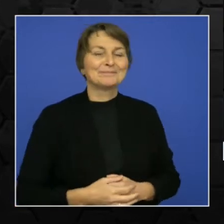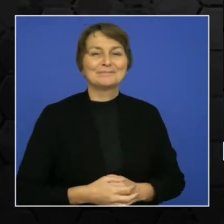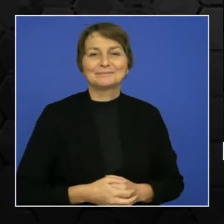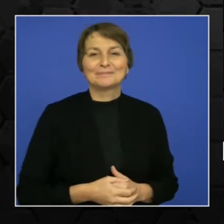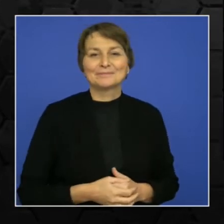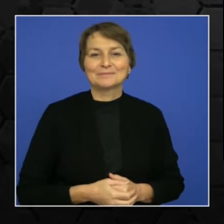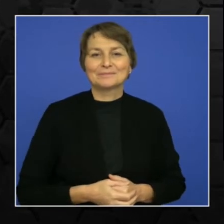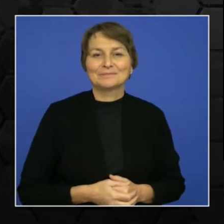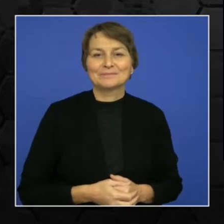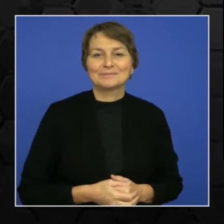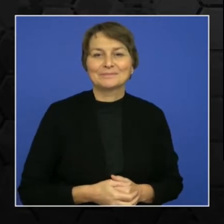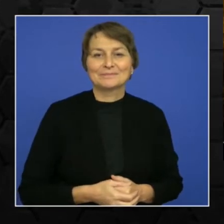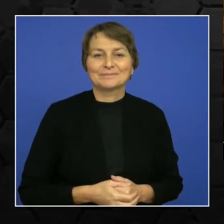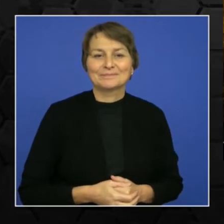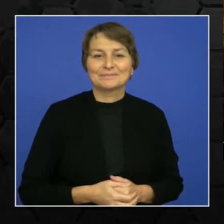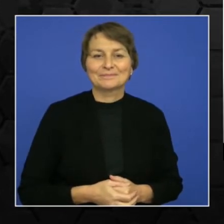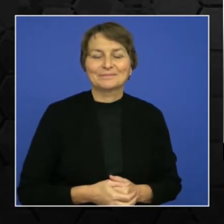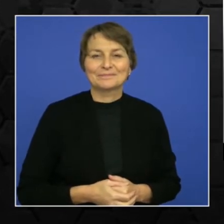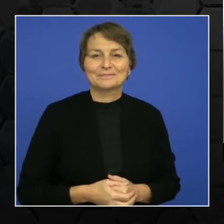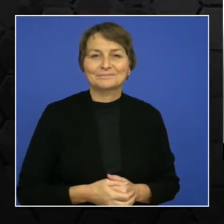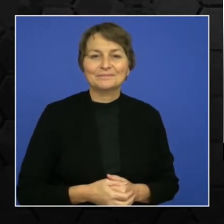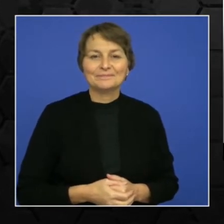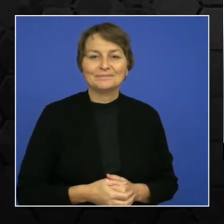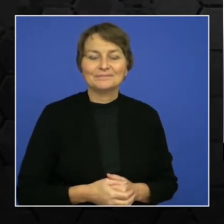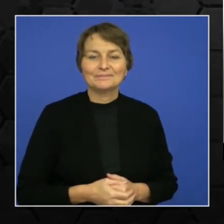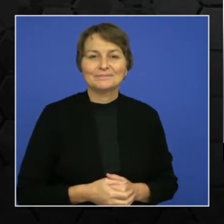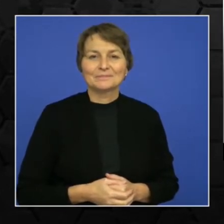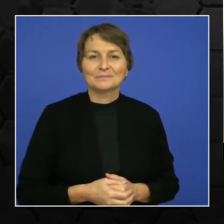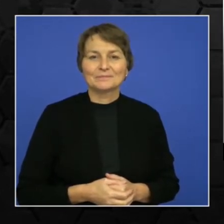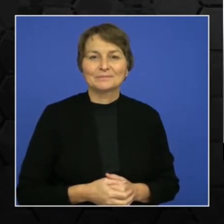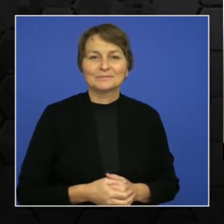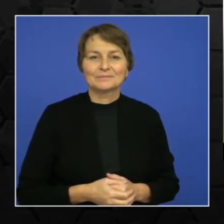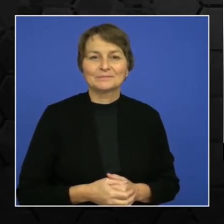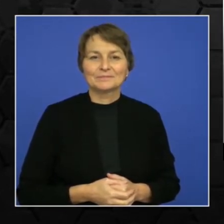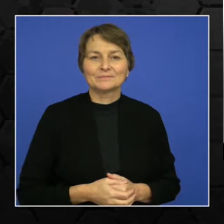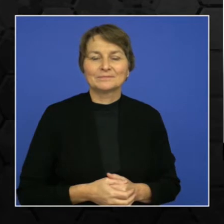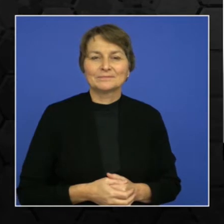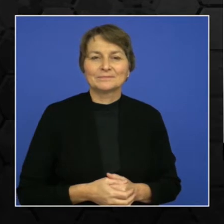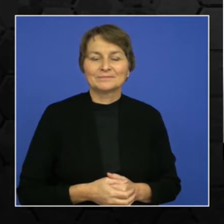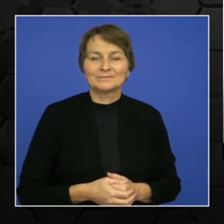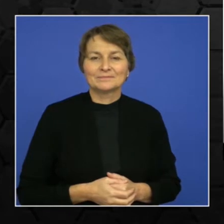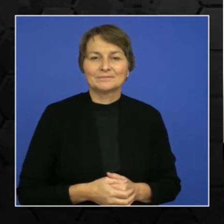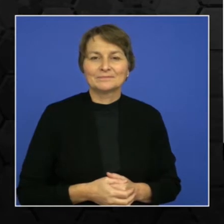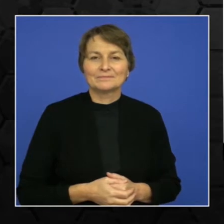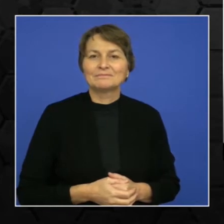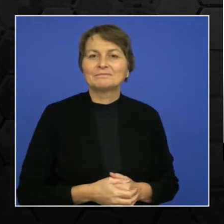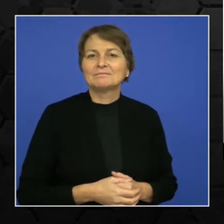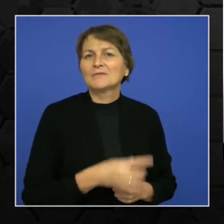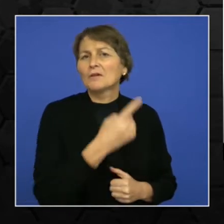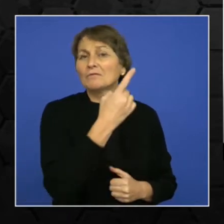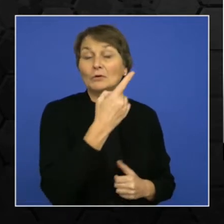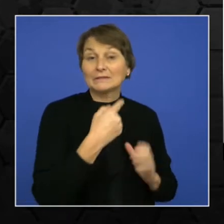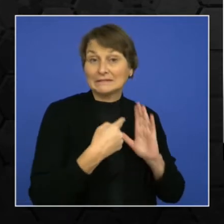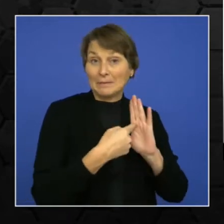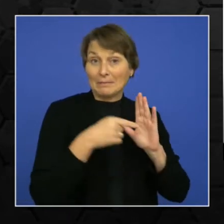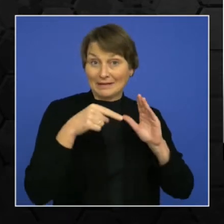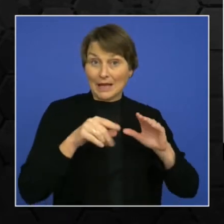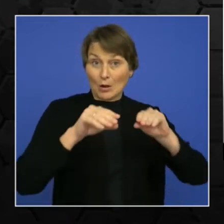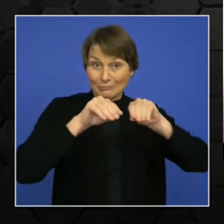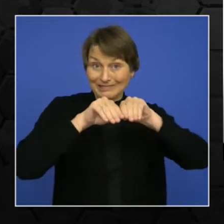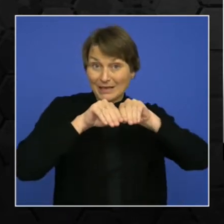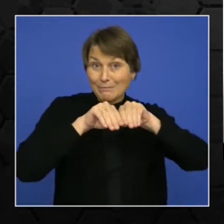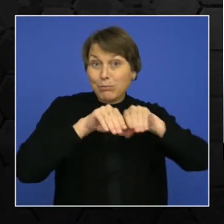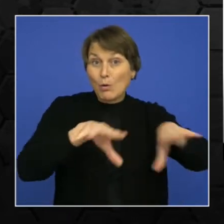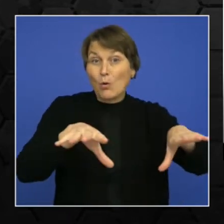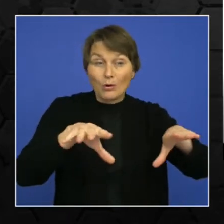Okay. So this will take some time. If I just sit and deploy one right now in front of you, it will take some